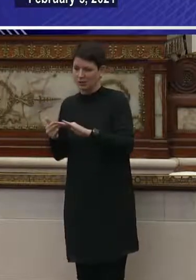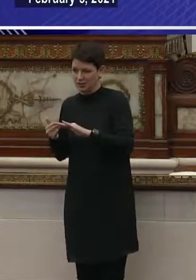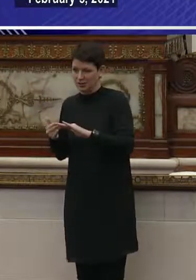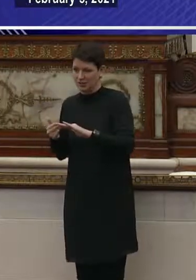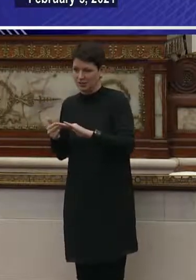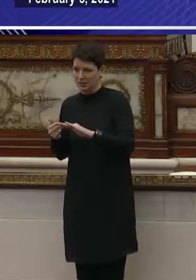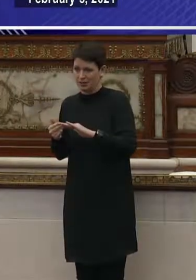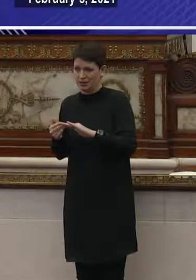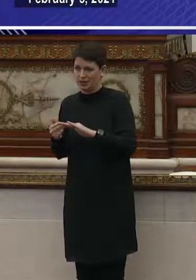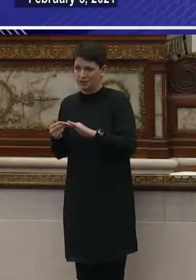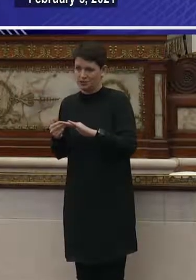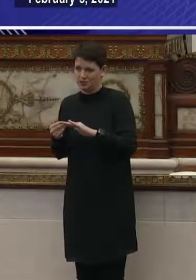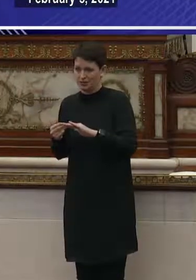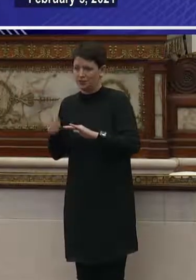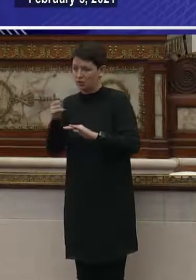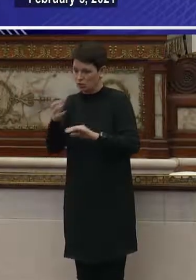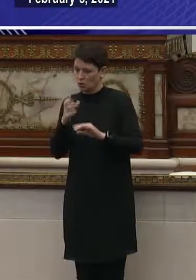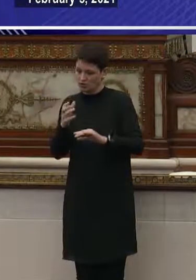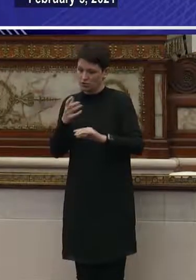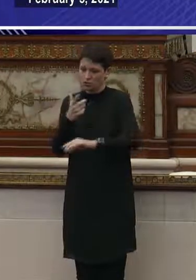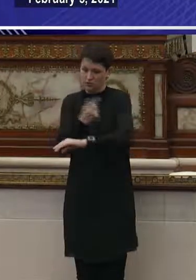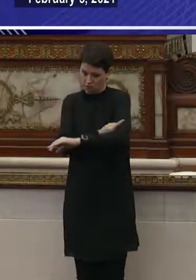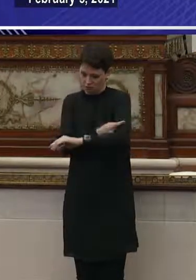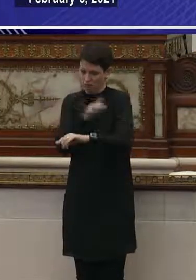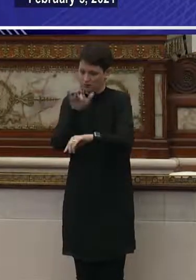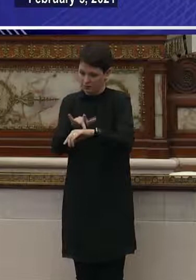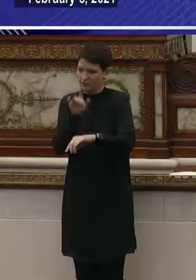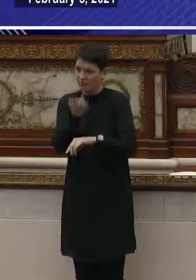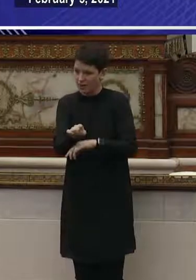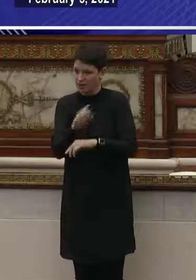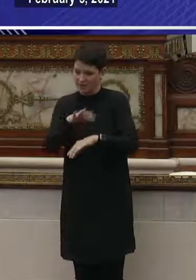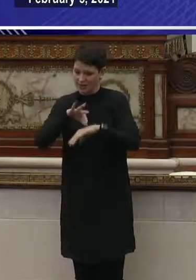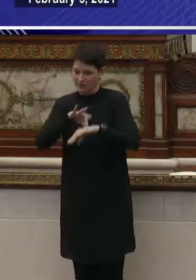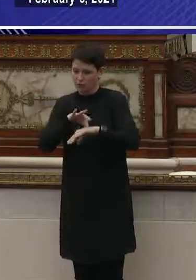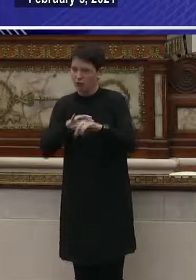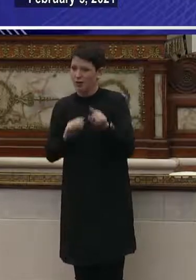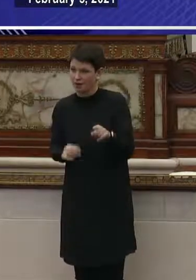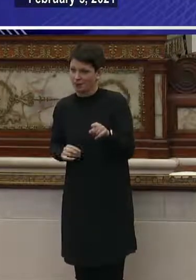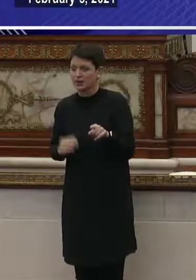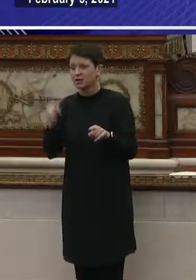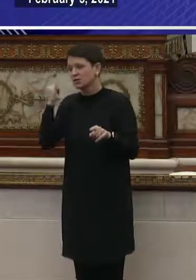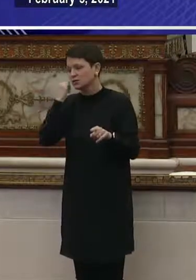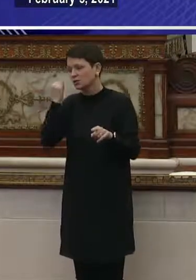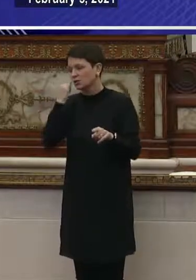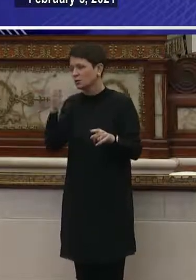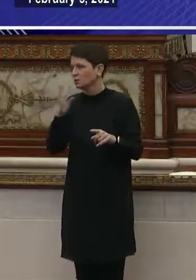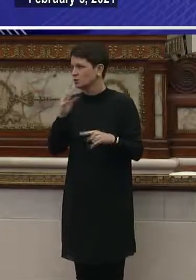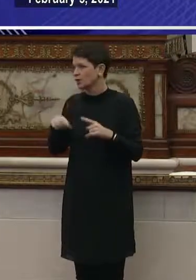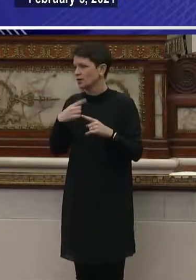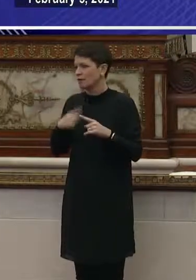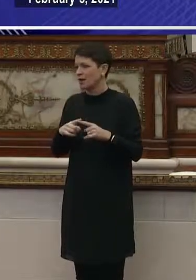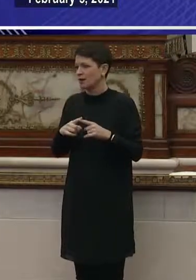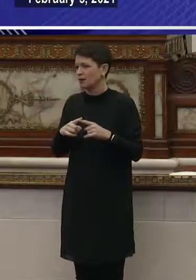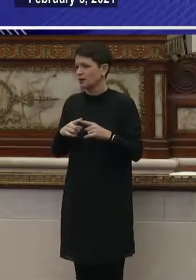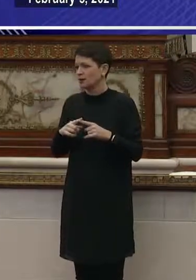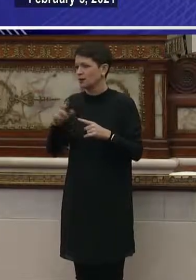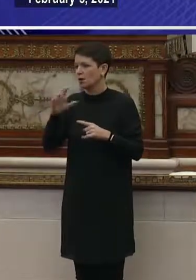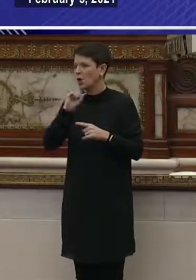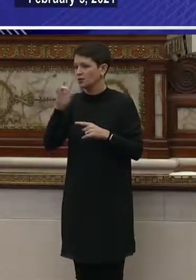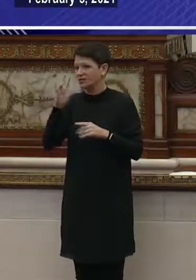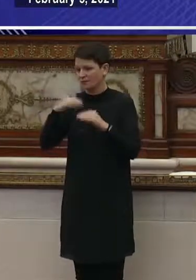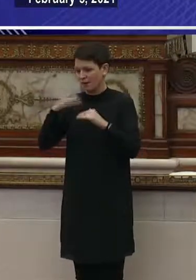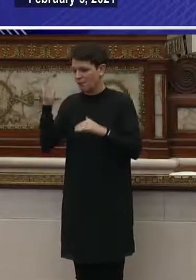that you want to get to, and of that demographic that is, let's say we're even just talking about 75 or